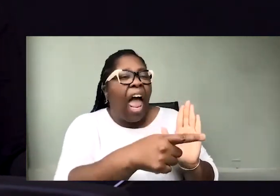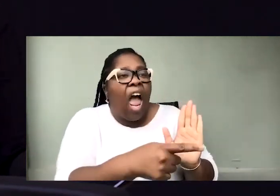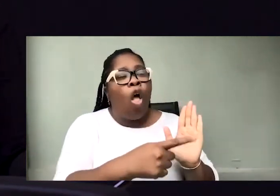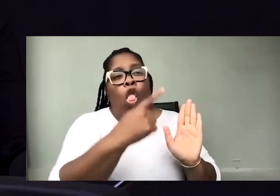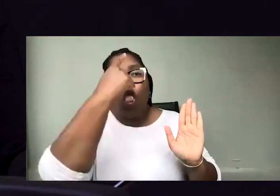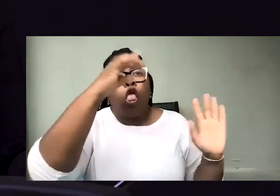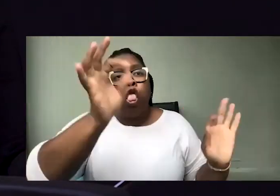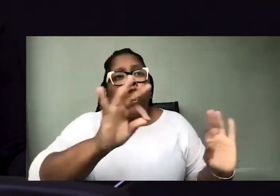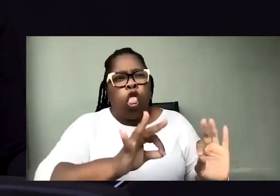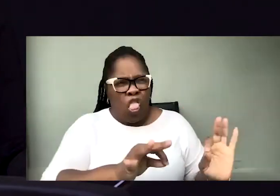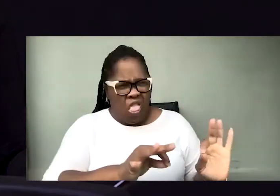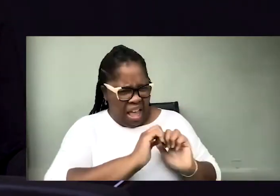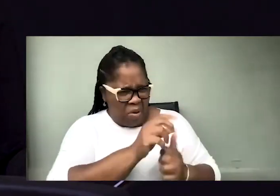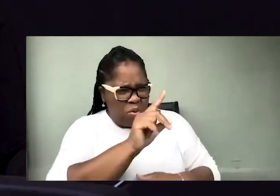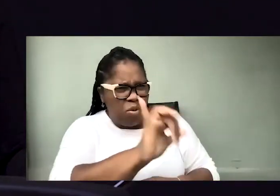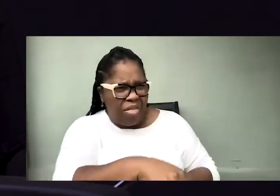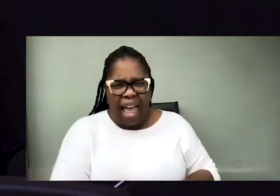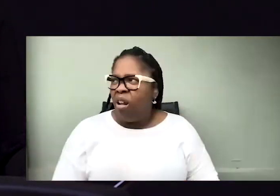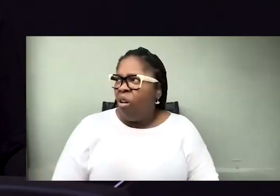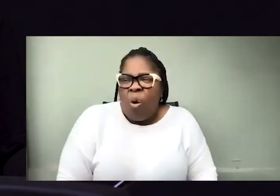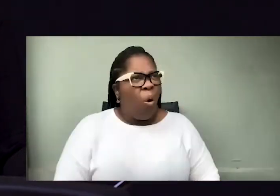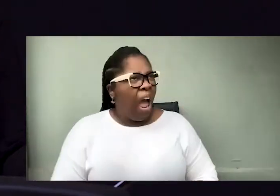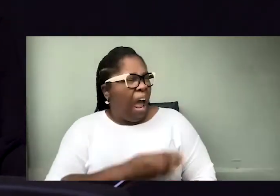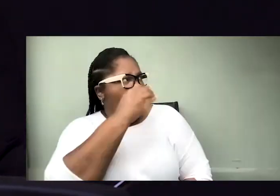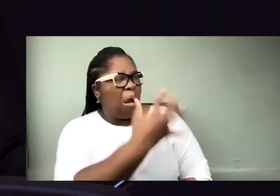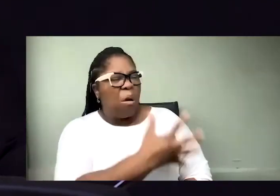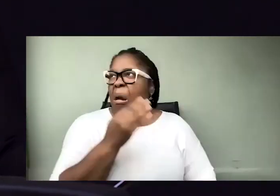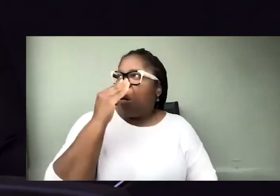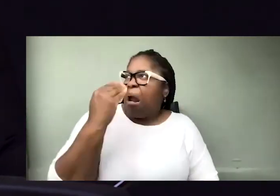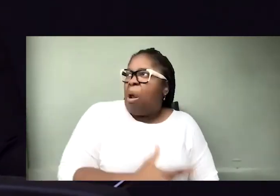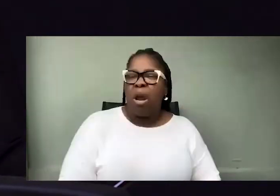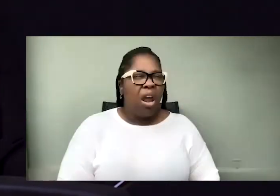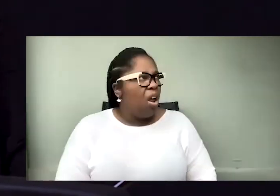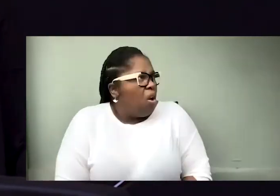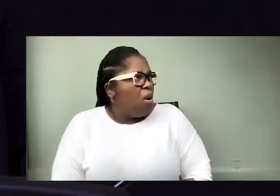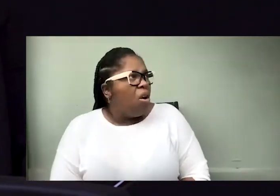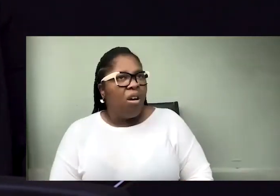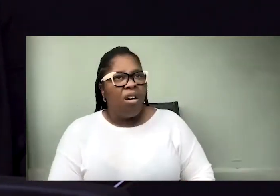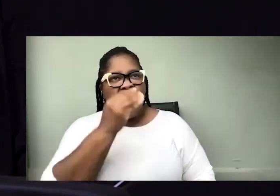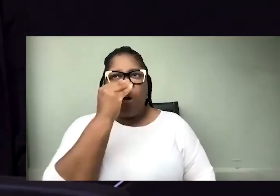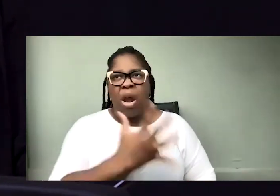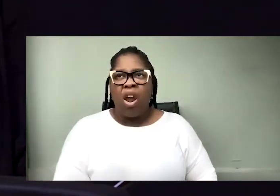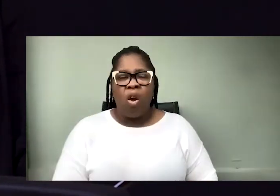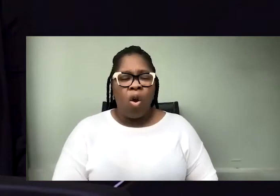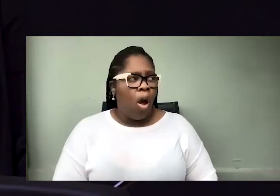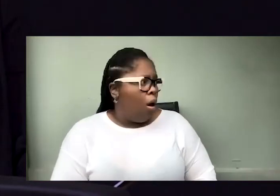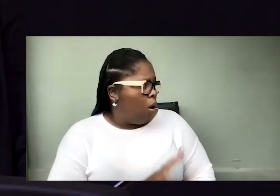it? Yeah, okay, I'm sorry. Okay,